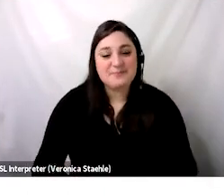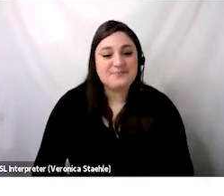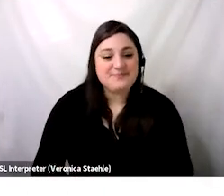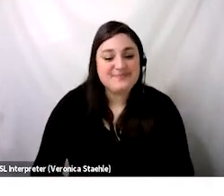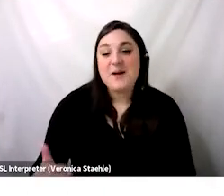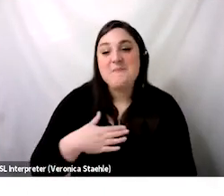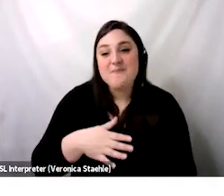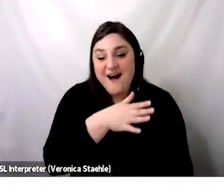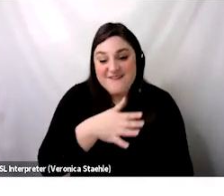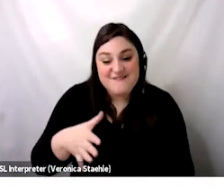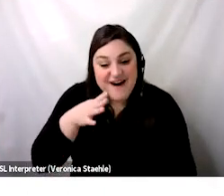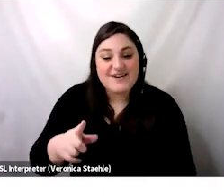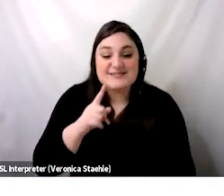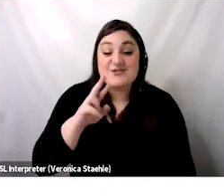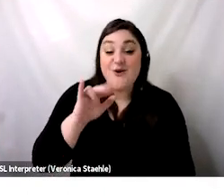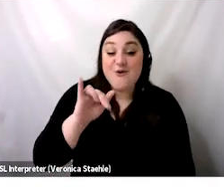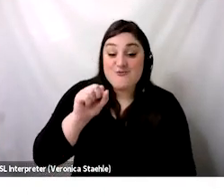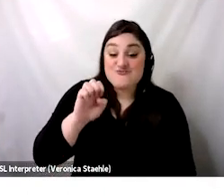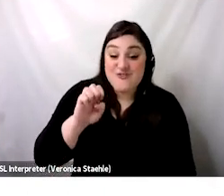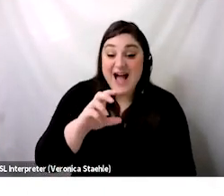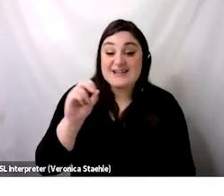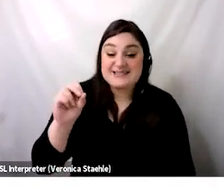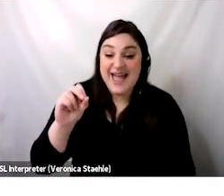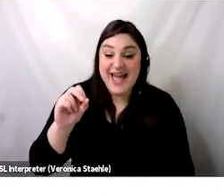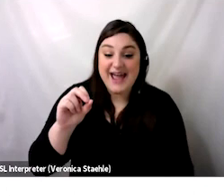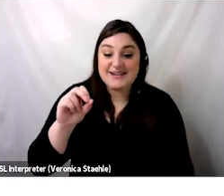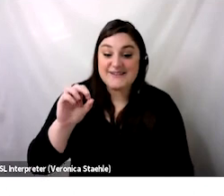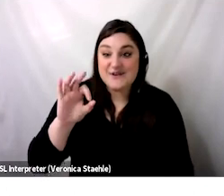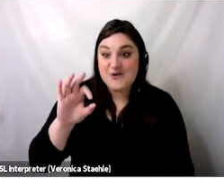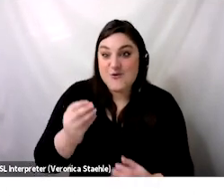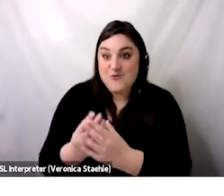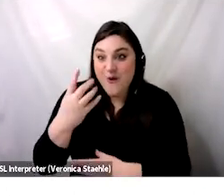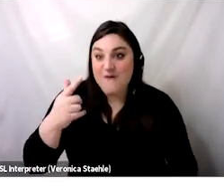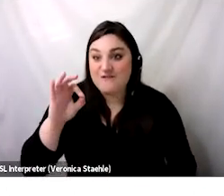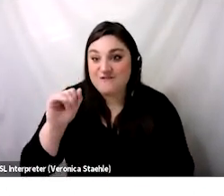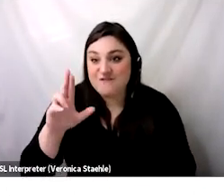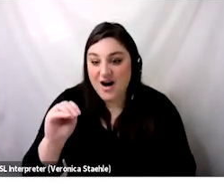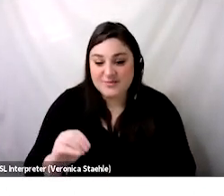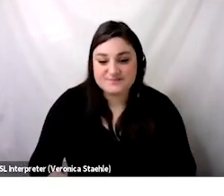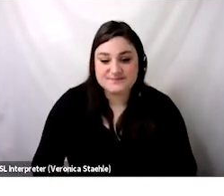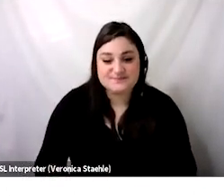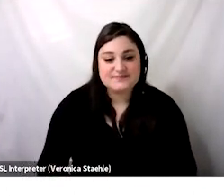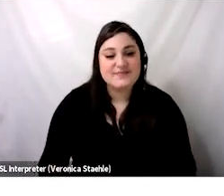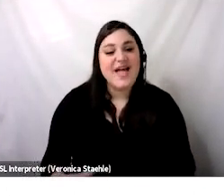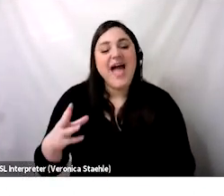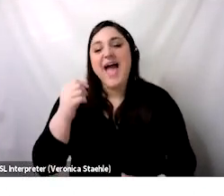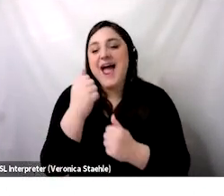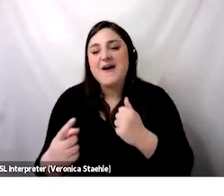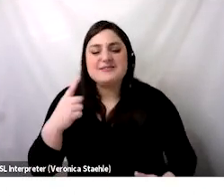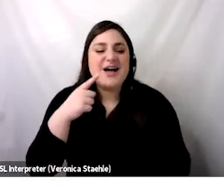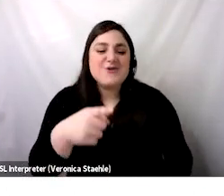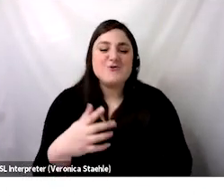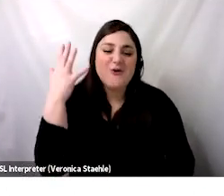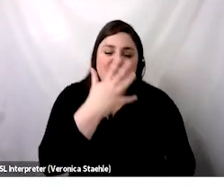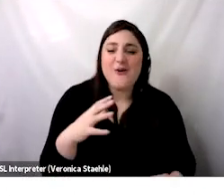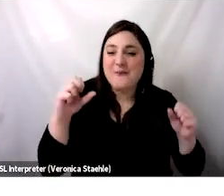is Rising Farm. Y'all are the best. Thank you so much, Karen. Everyone is saying you look amazing, you look stunning,